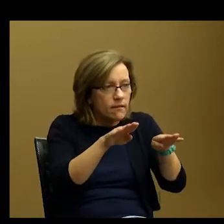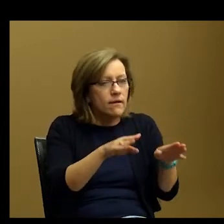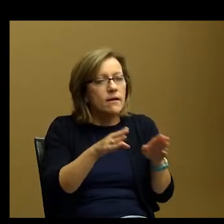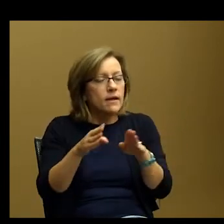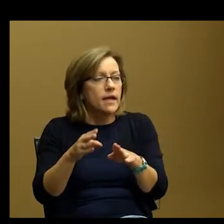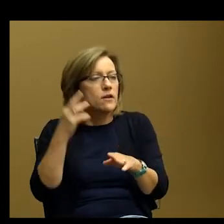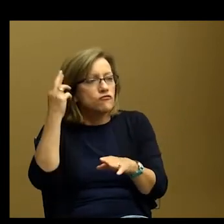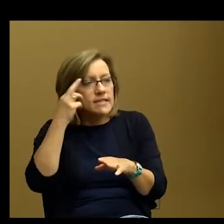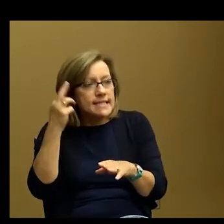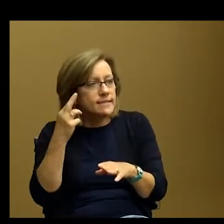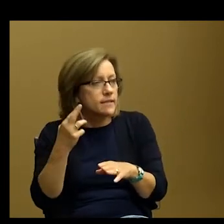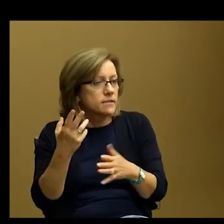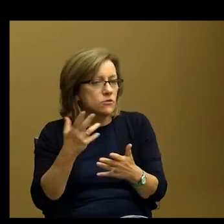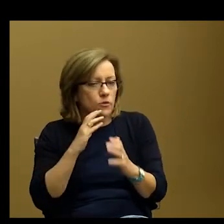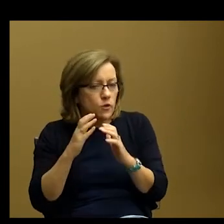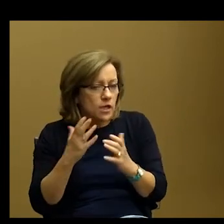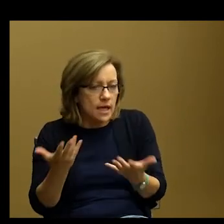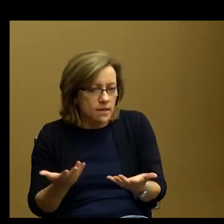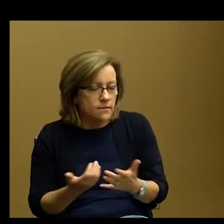Okay. All